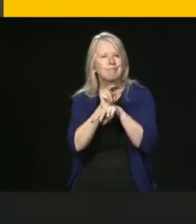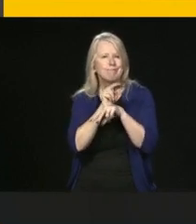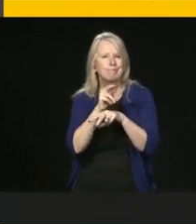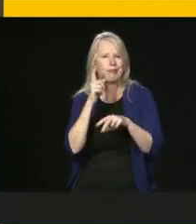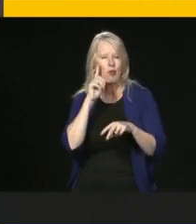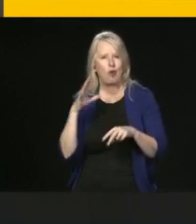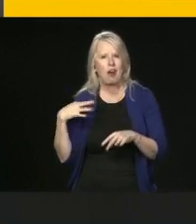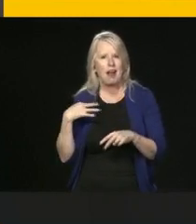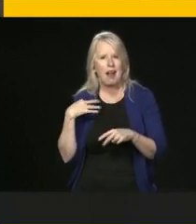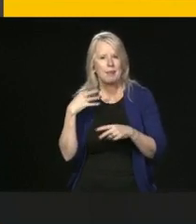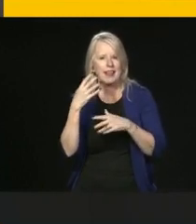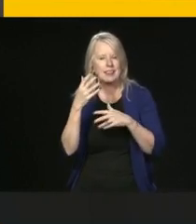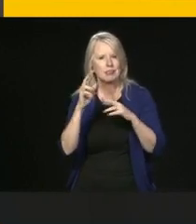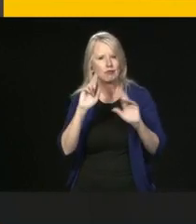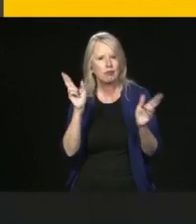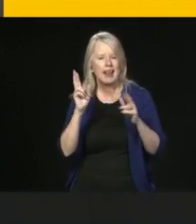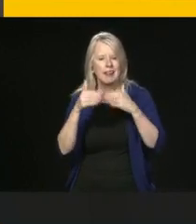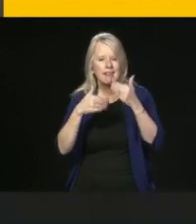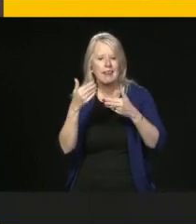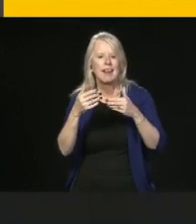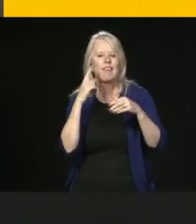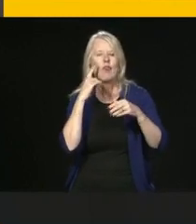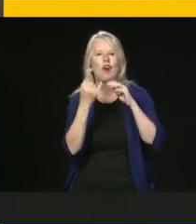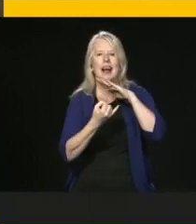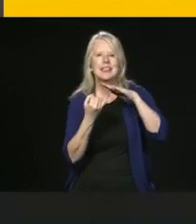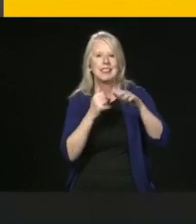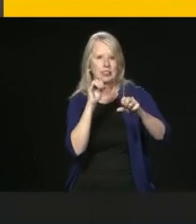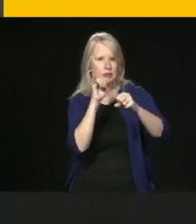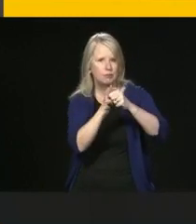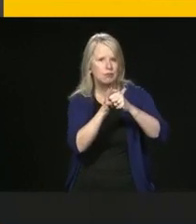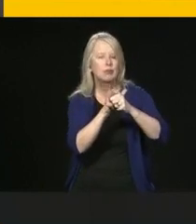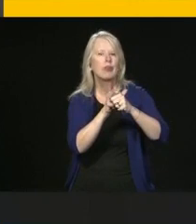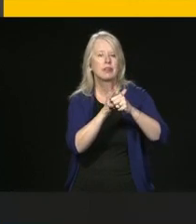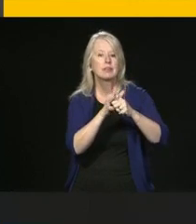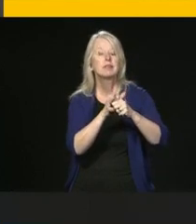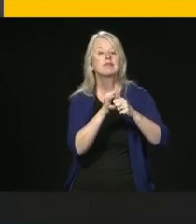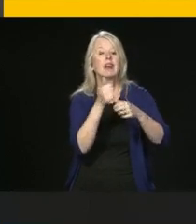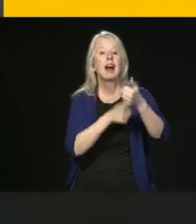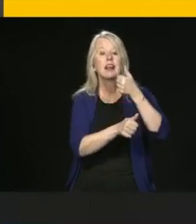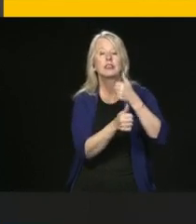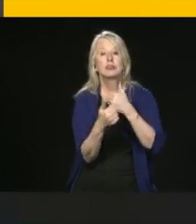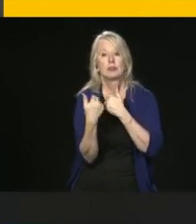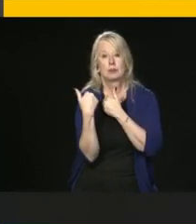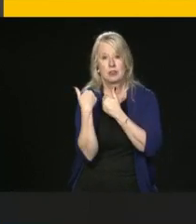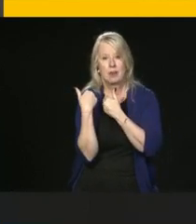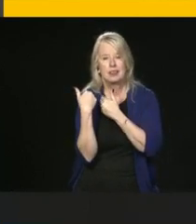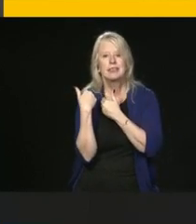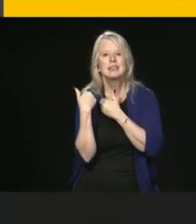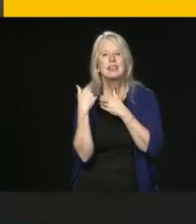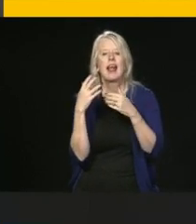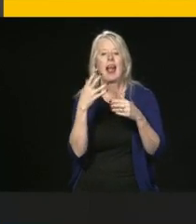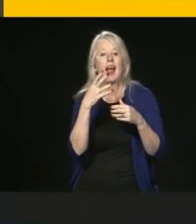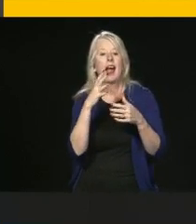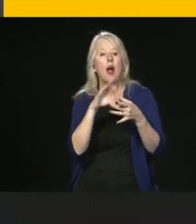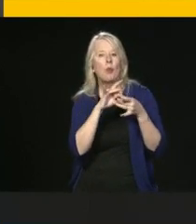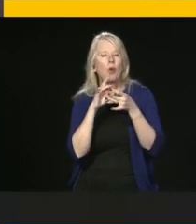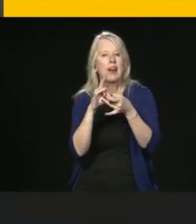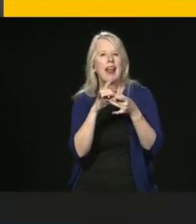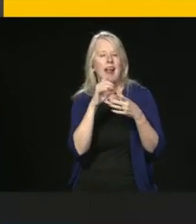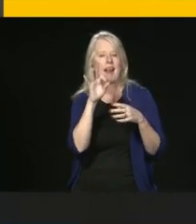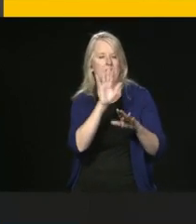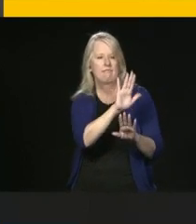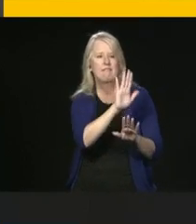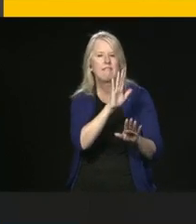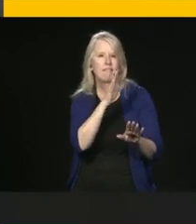isolation protocol, it falls under the responsibility and the coordination of Farm Canada, mainly with the support of